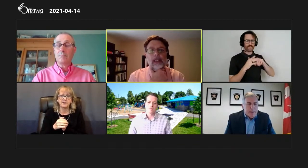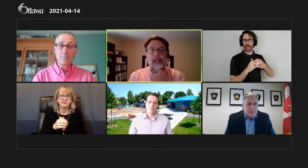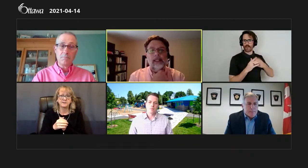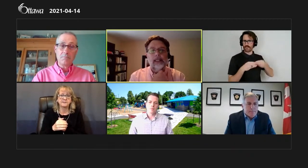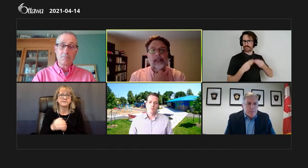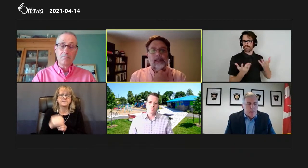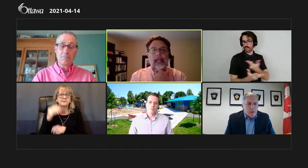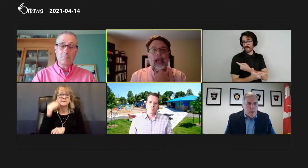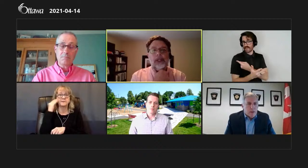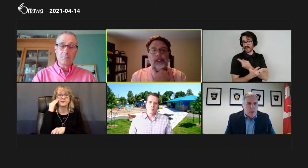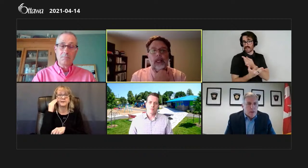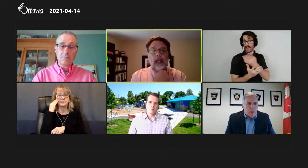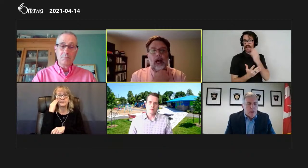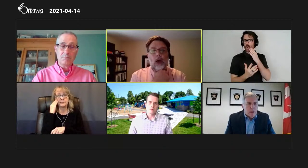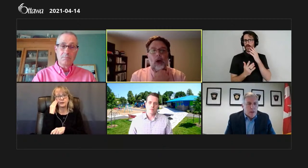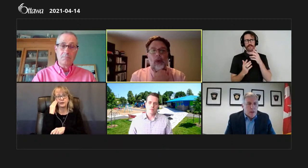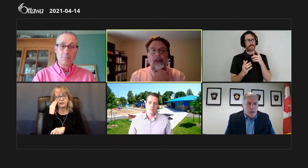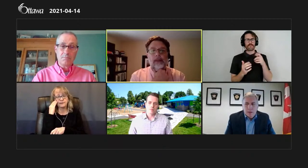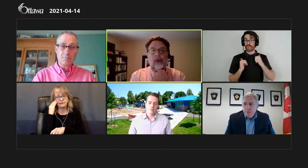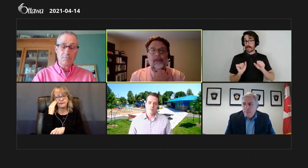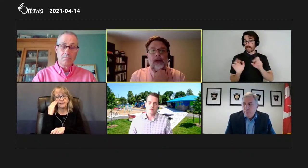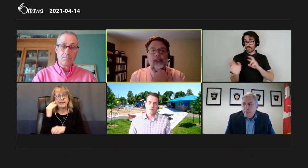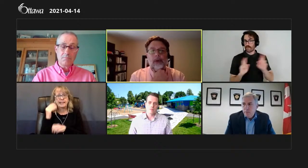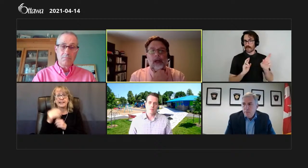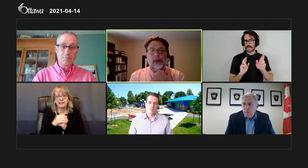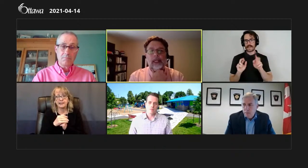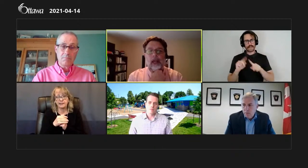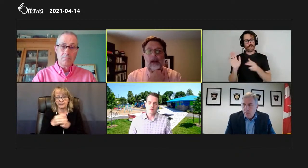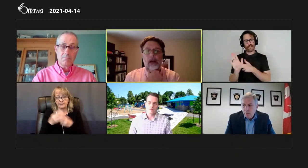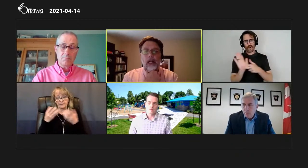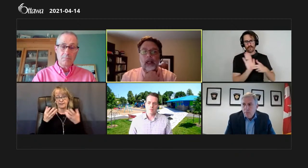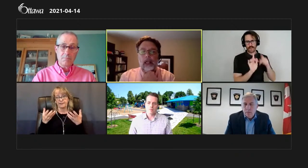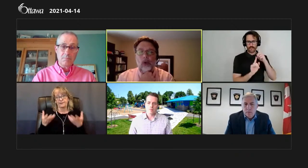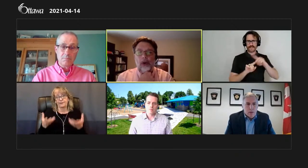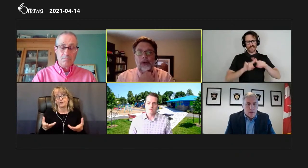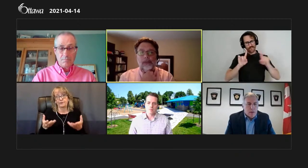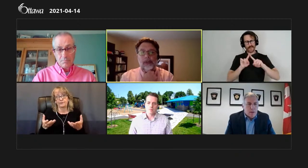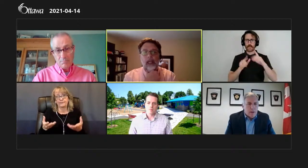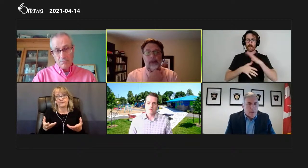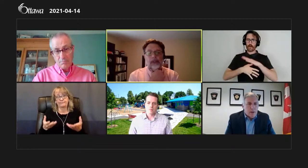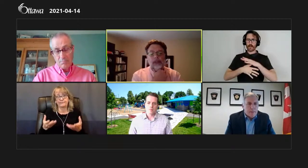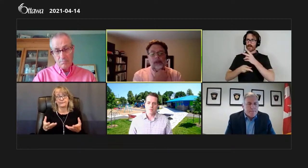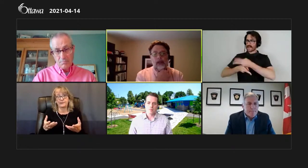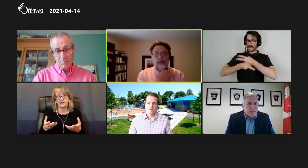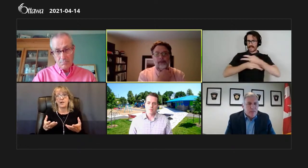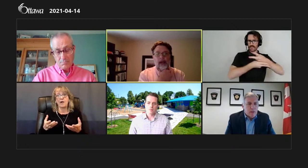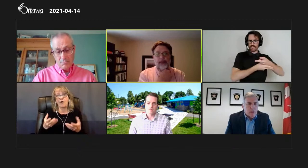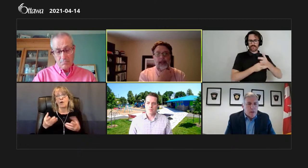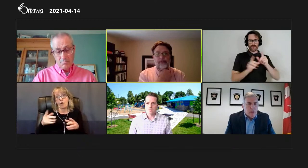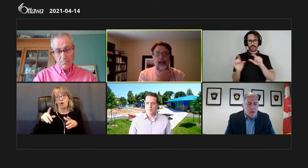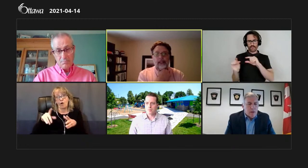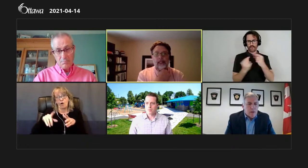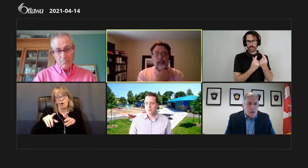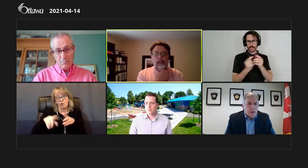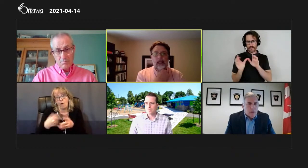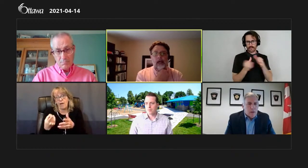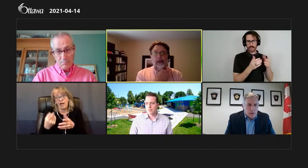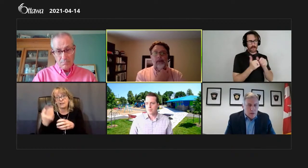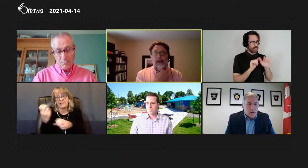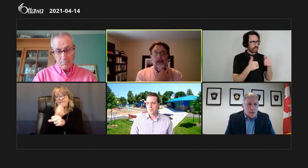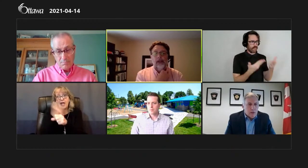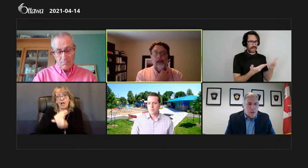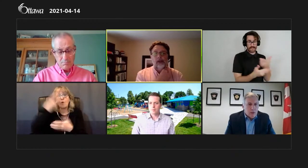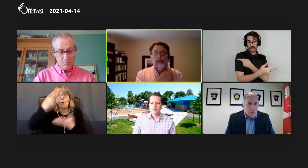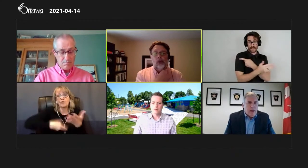being established with various primary care in order to be able to provide them vaccine. But